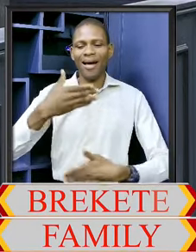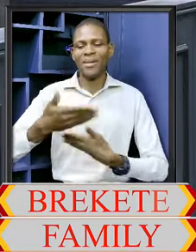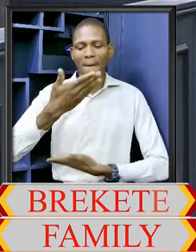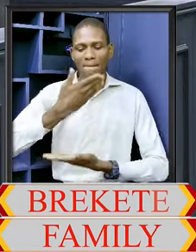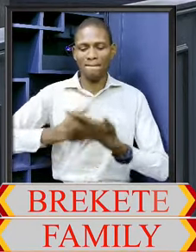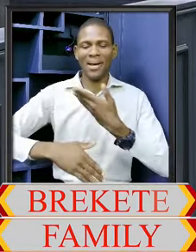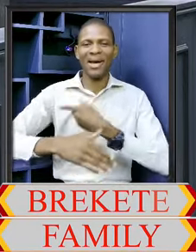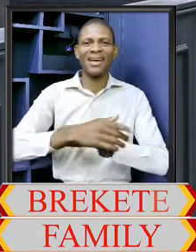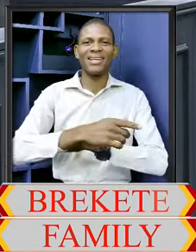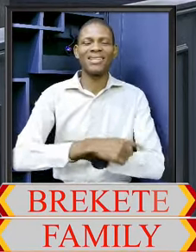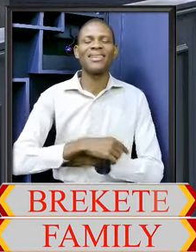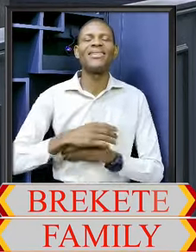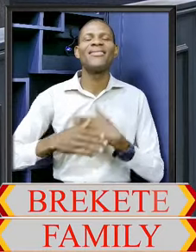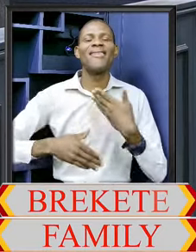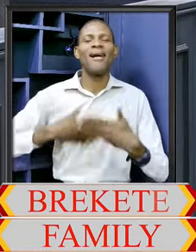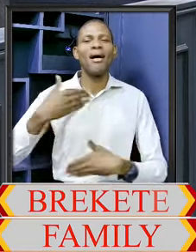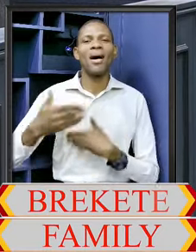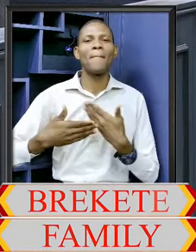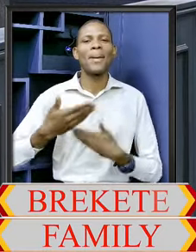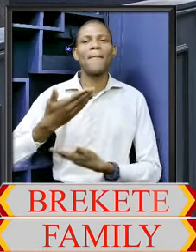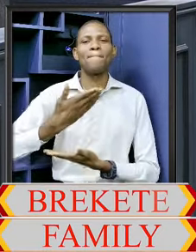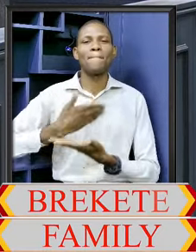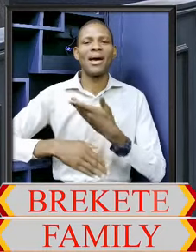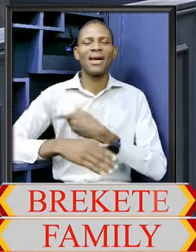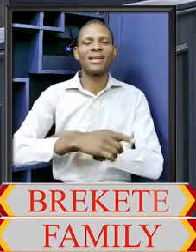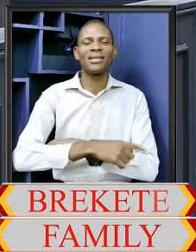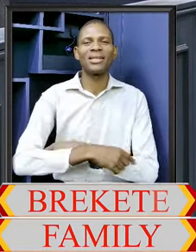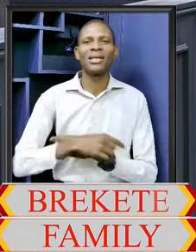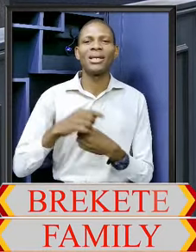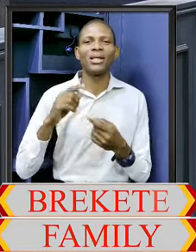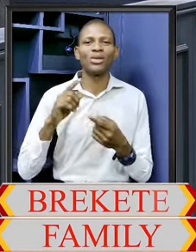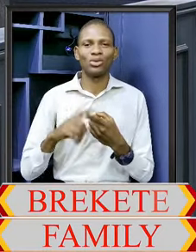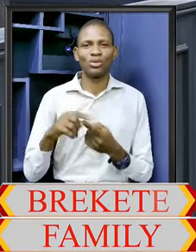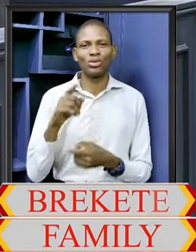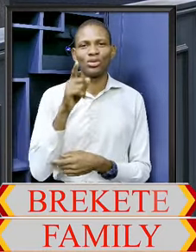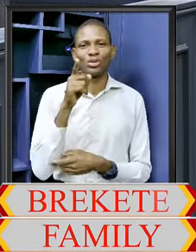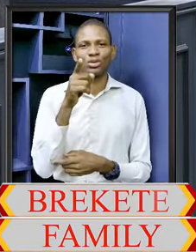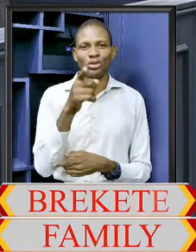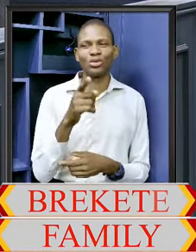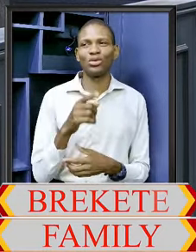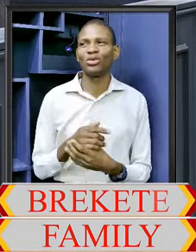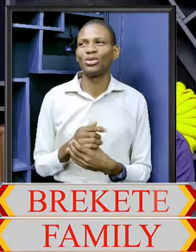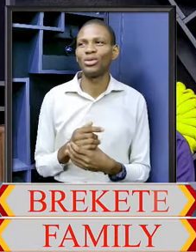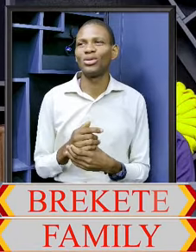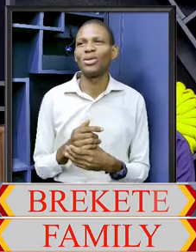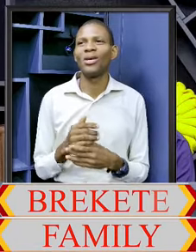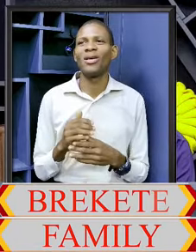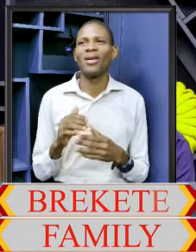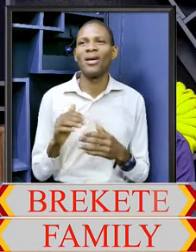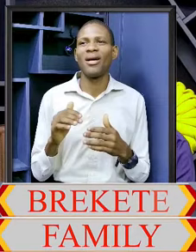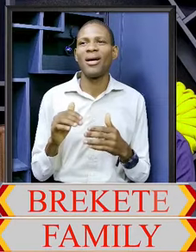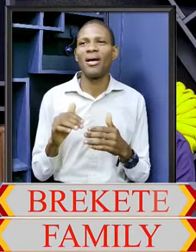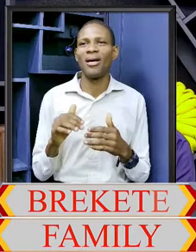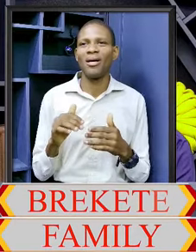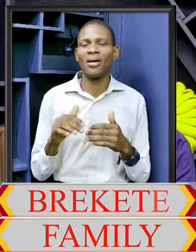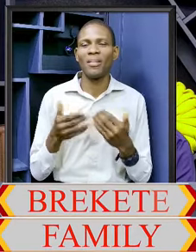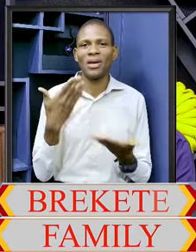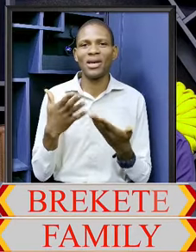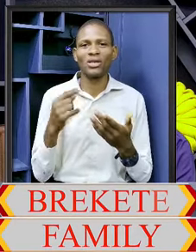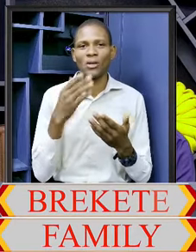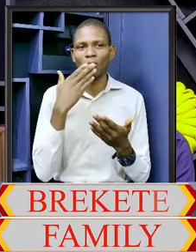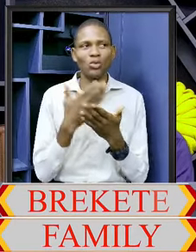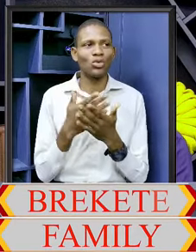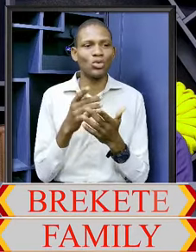birthday, happy birthday, happy birthday to you. May